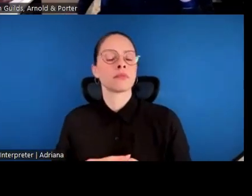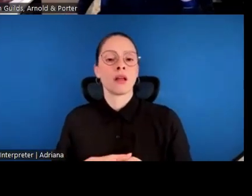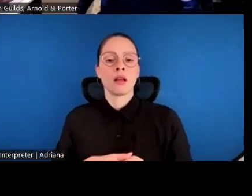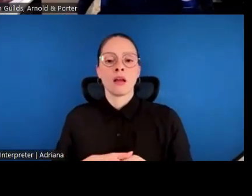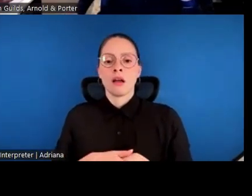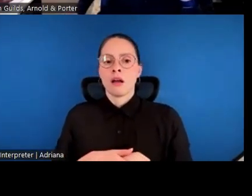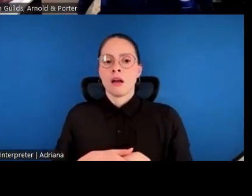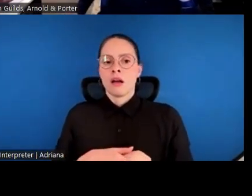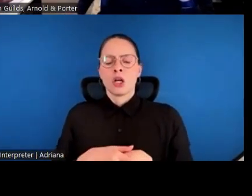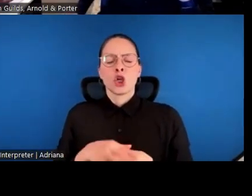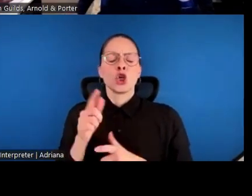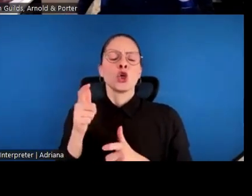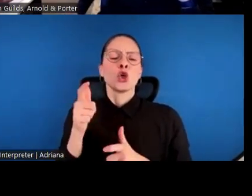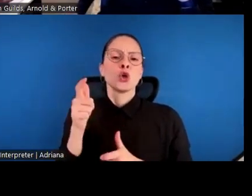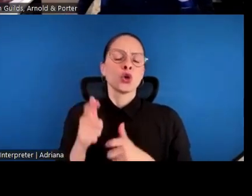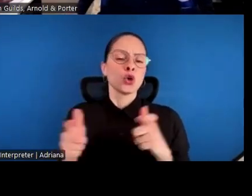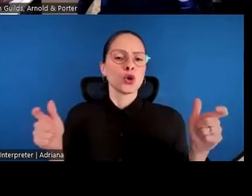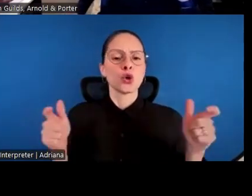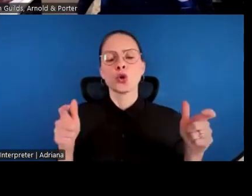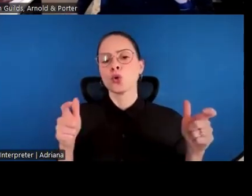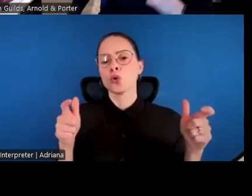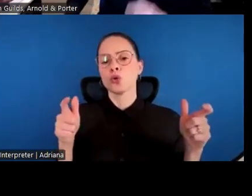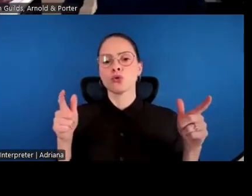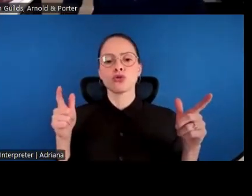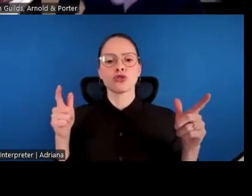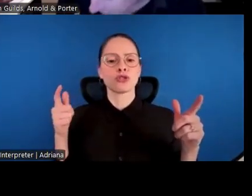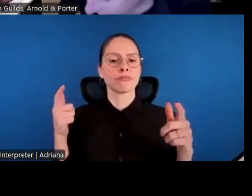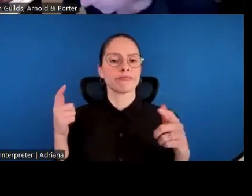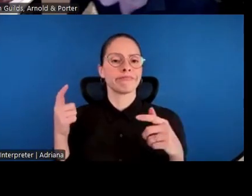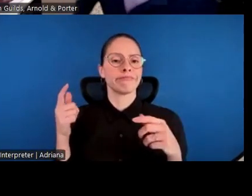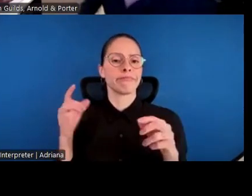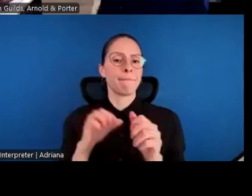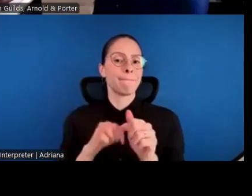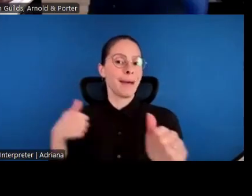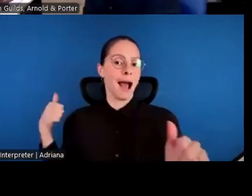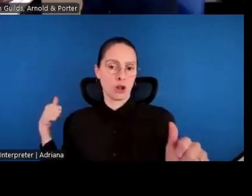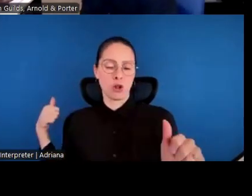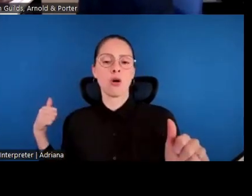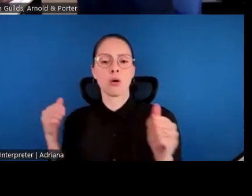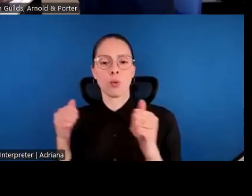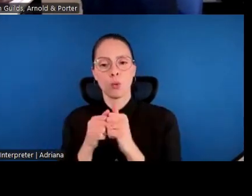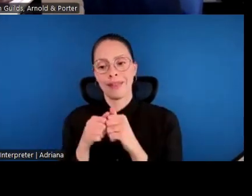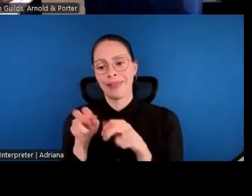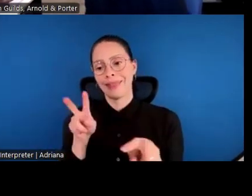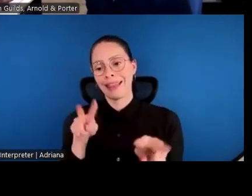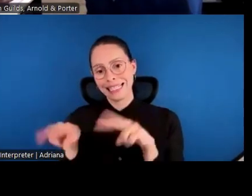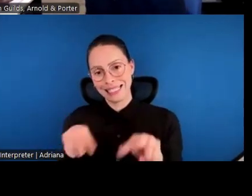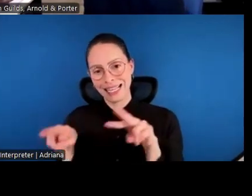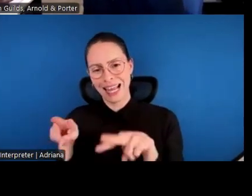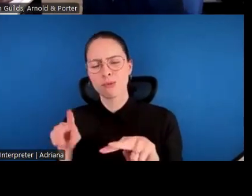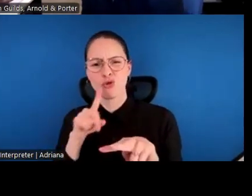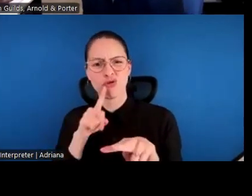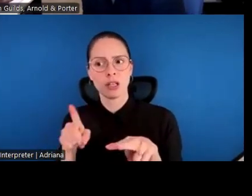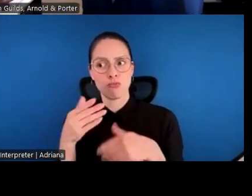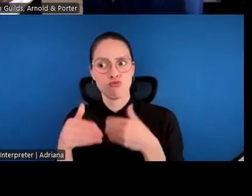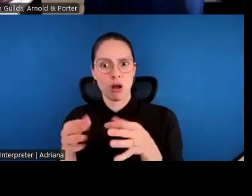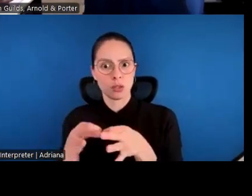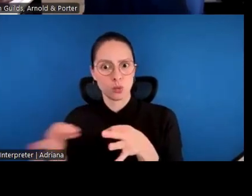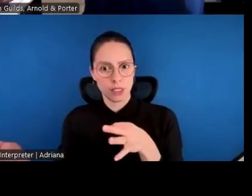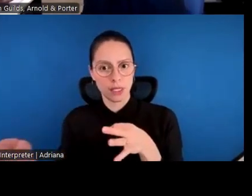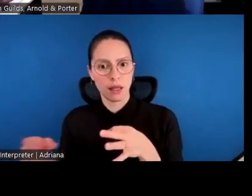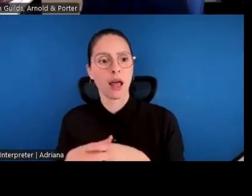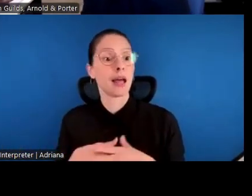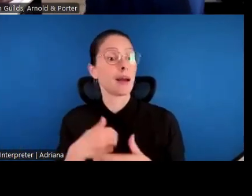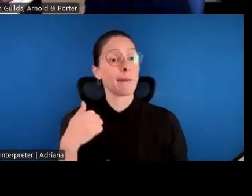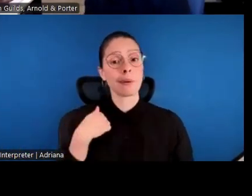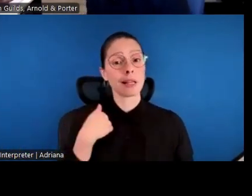backlog of safe exams, so it was delaying the process, and the military couldn't do